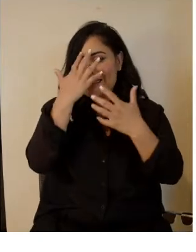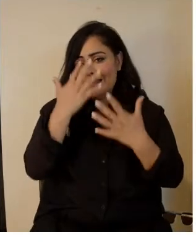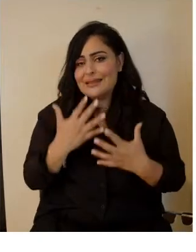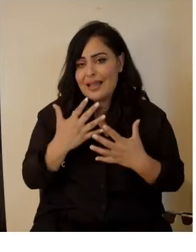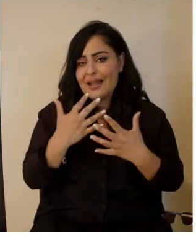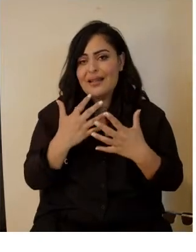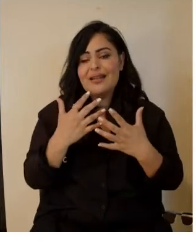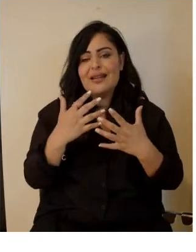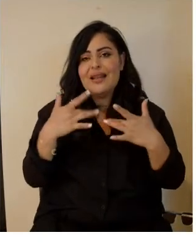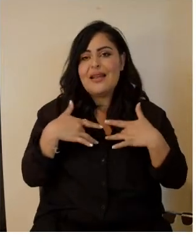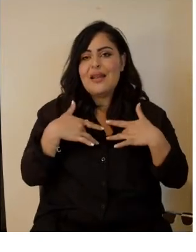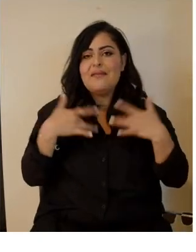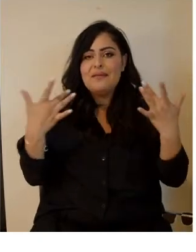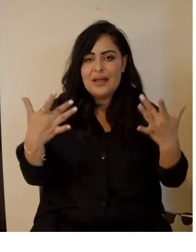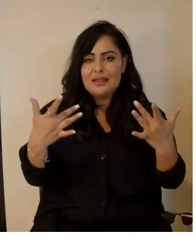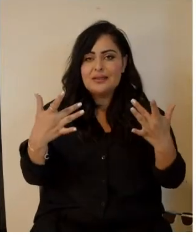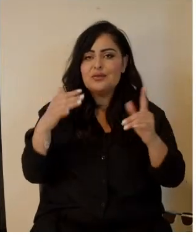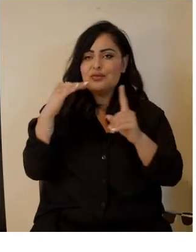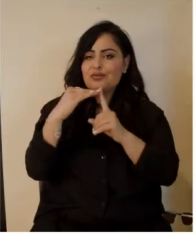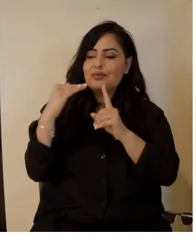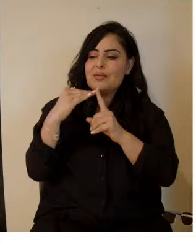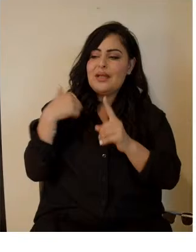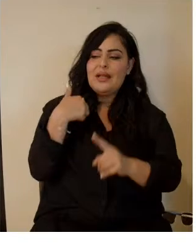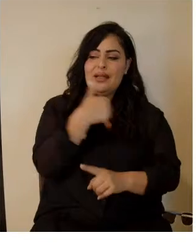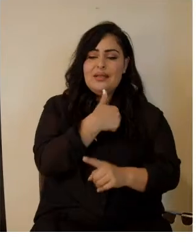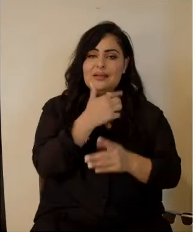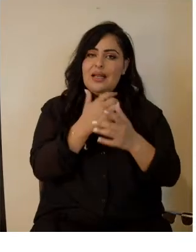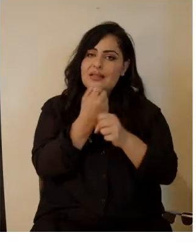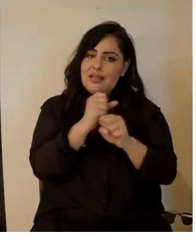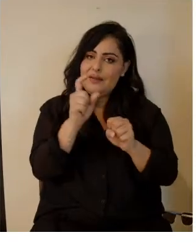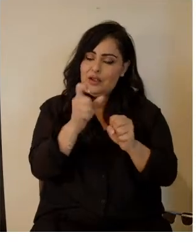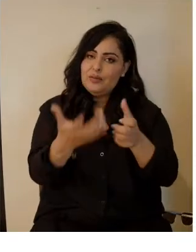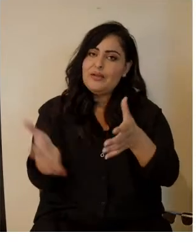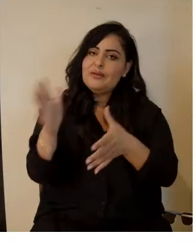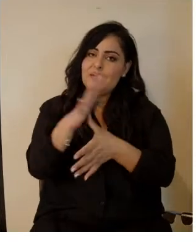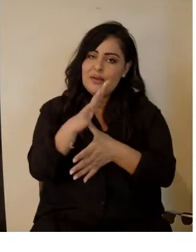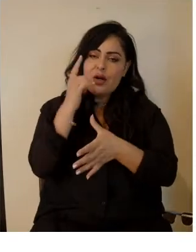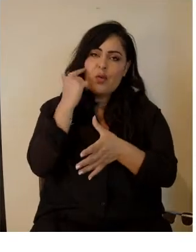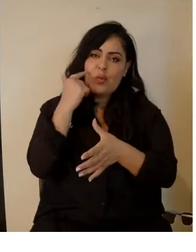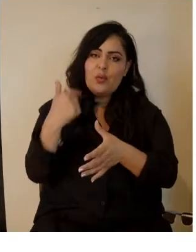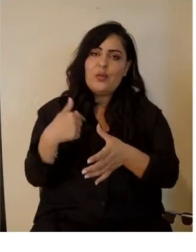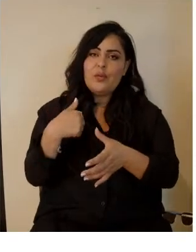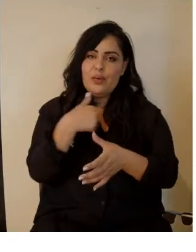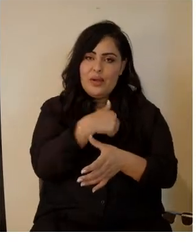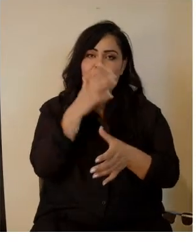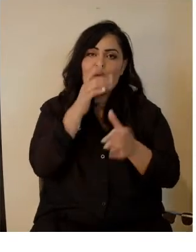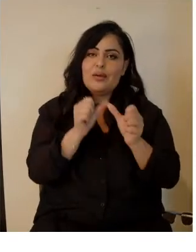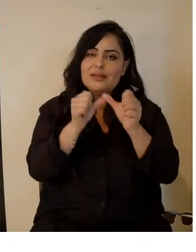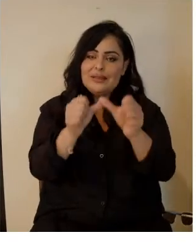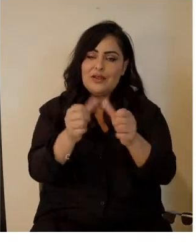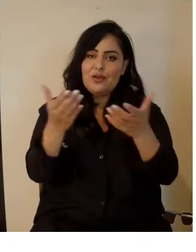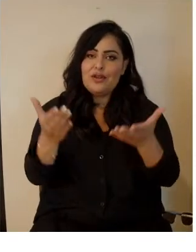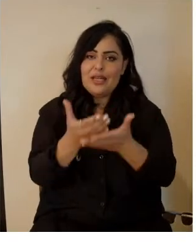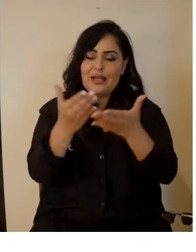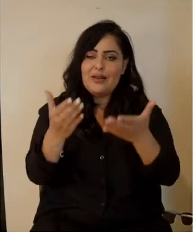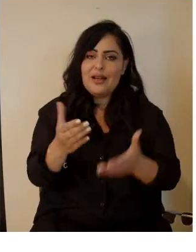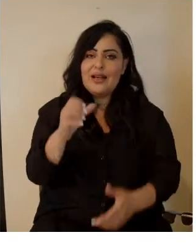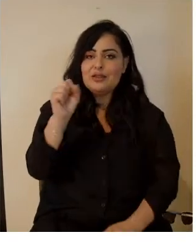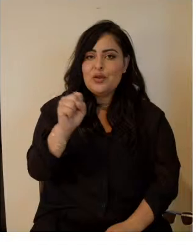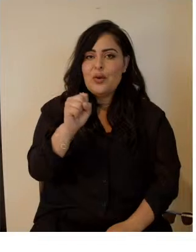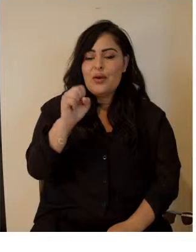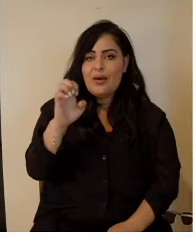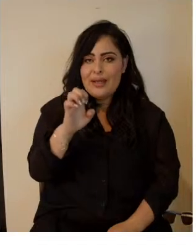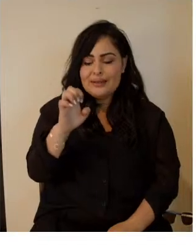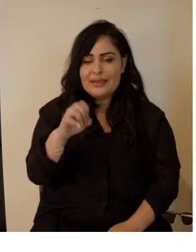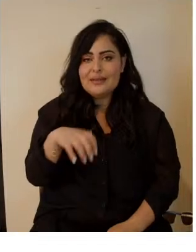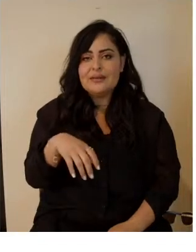tragic events remind us that we need to put safety first, and we will continue to do that at SoCal Edison as we face what we expect